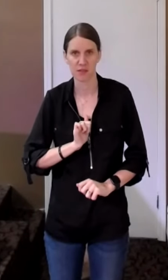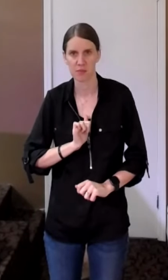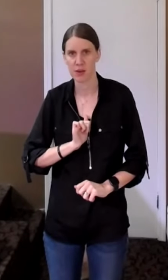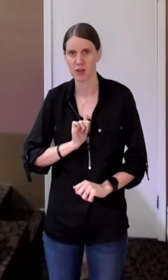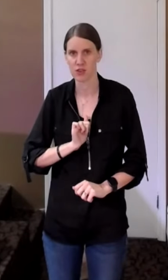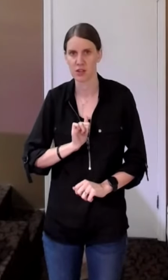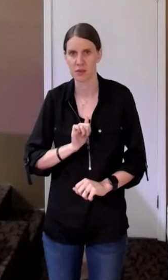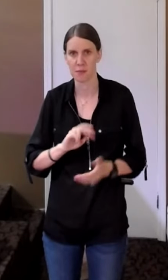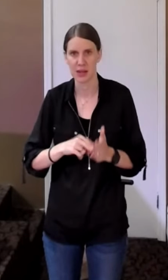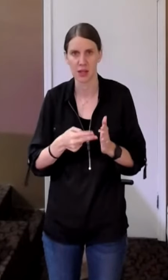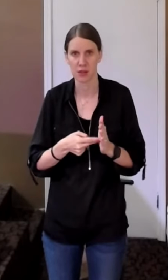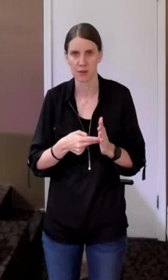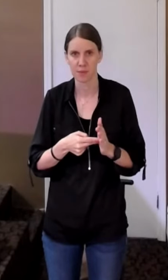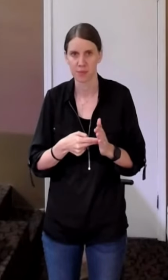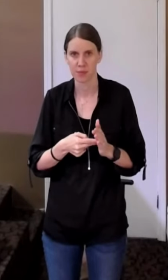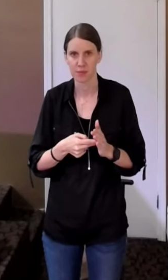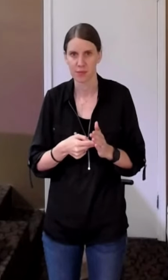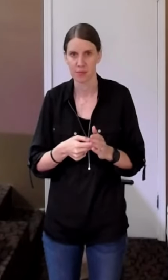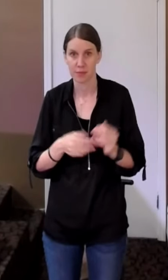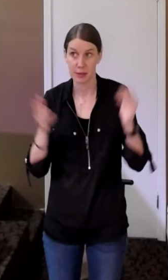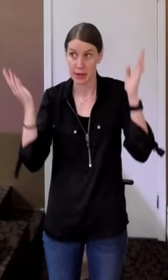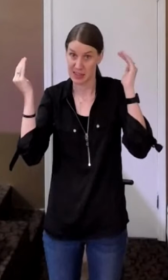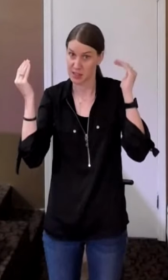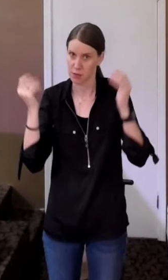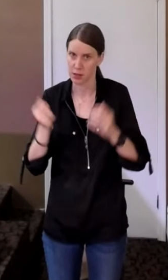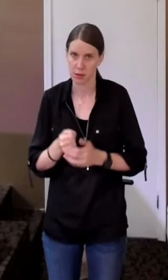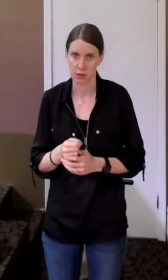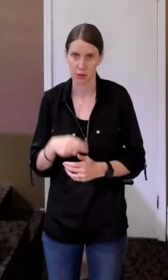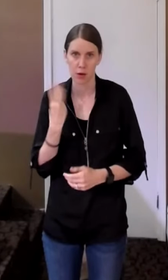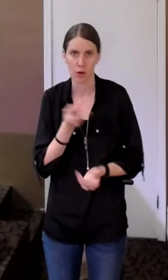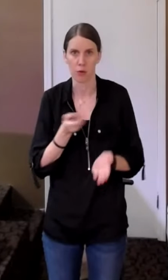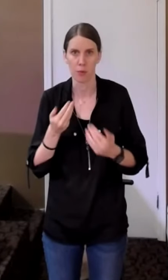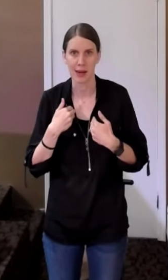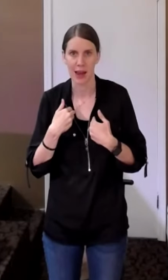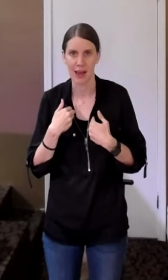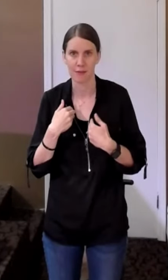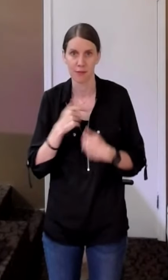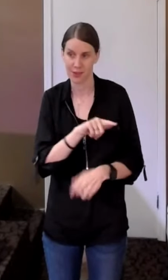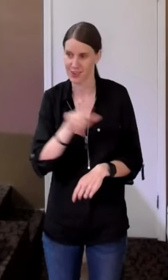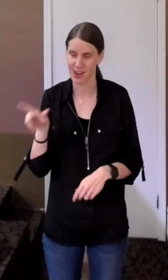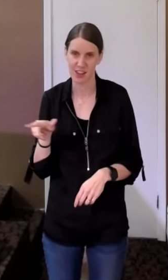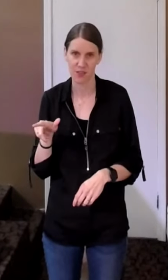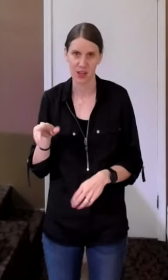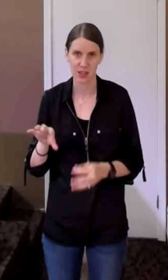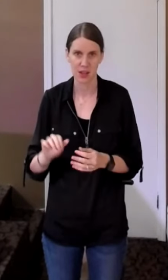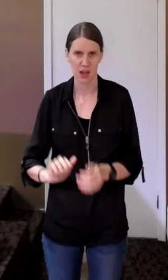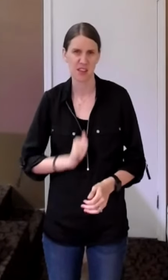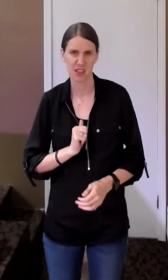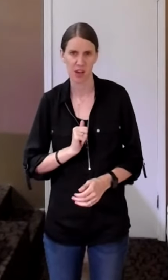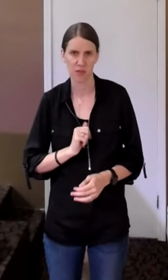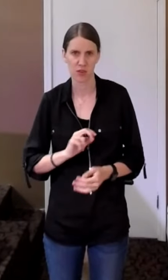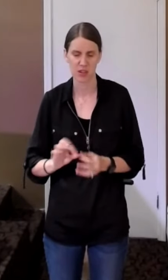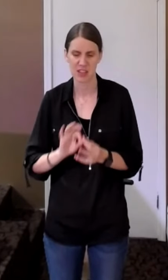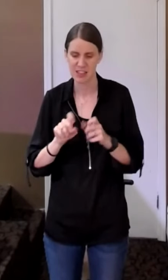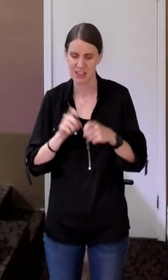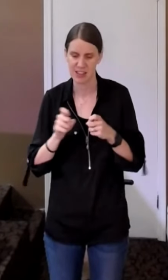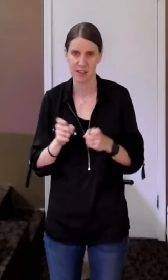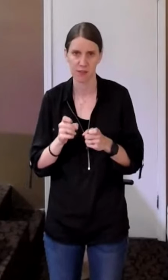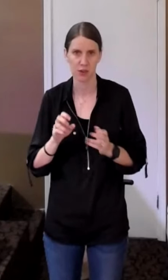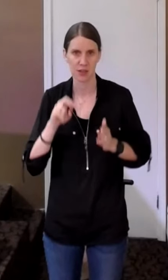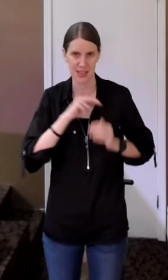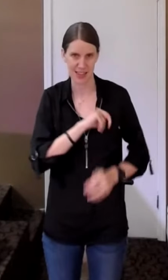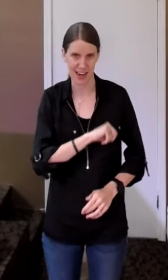unfortunately, it's kind of to be expected, given that we all have a sinful nature, a selfish nature, and